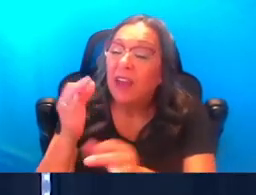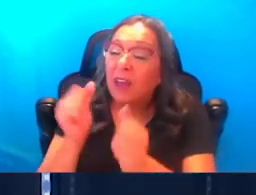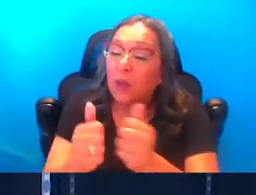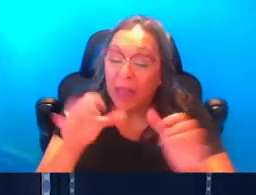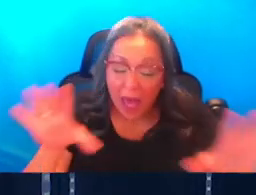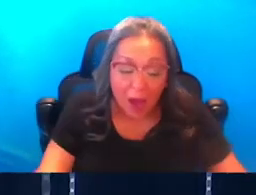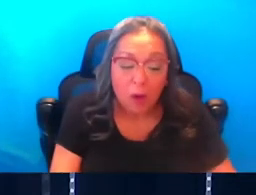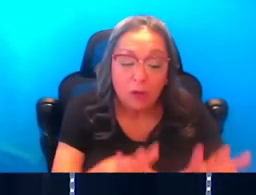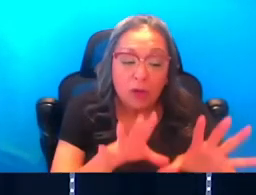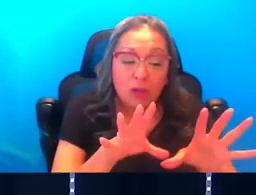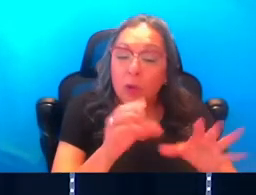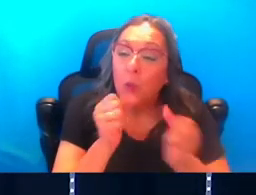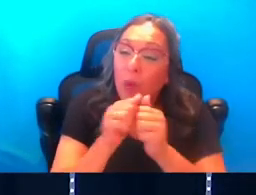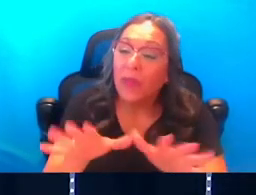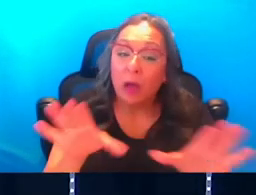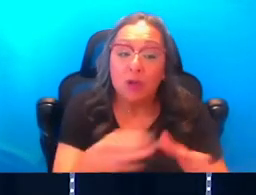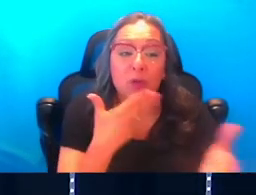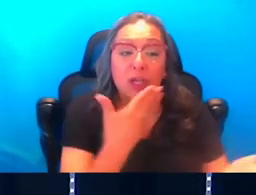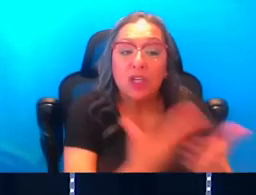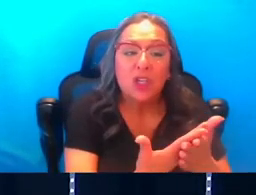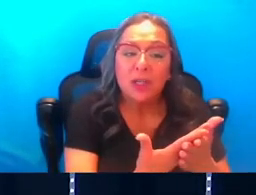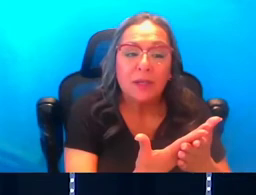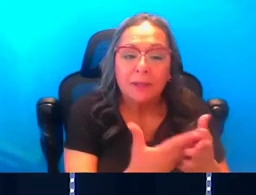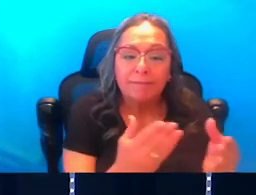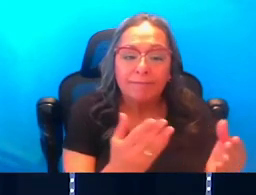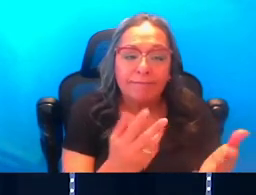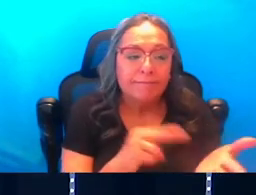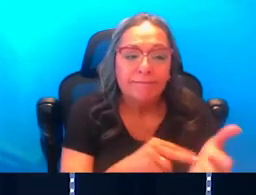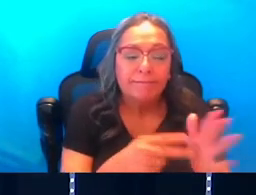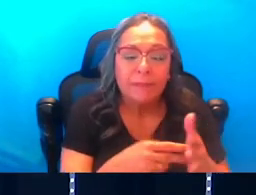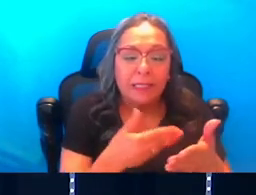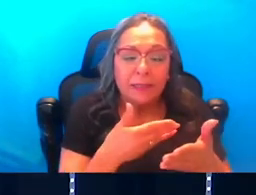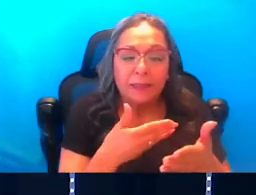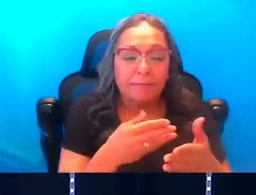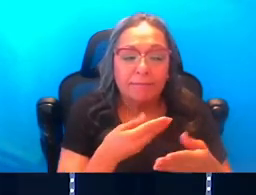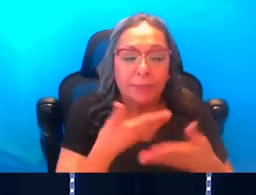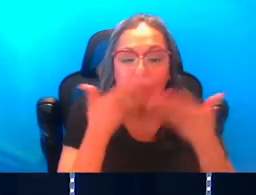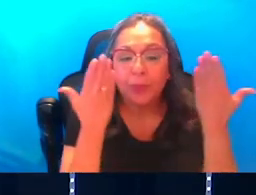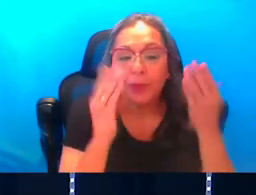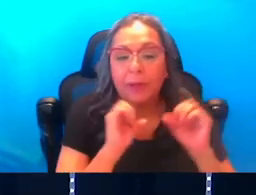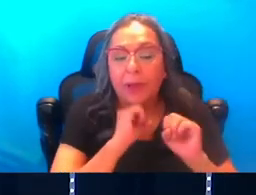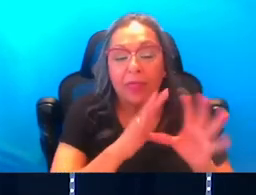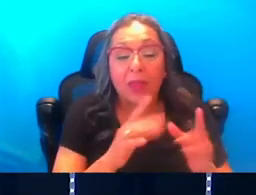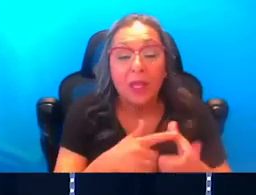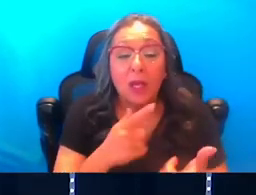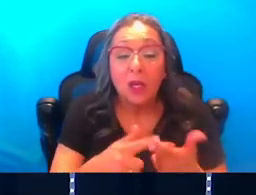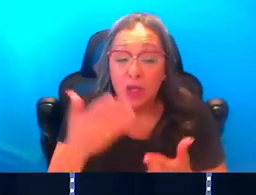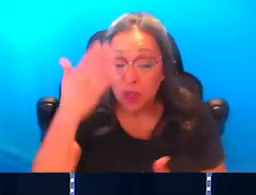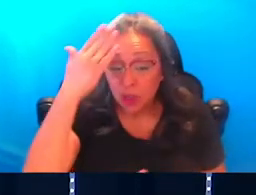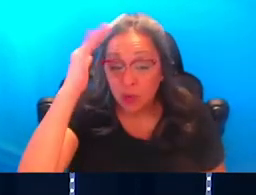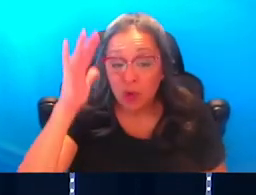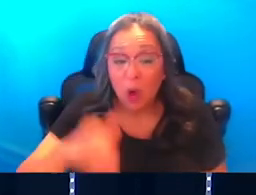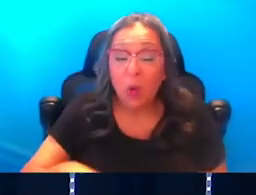useless? What a great argument. Even the demons believe. Do you know Satan is not an atheist?